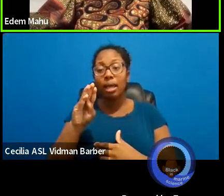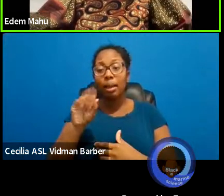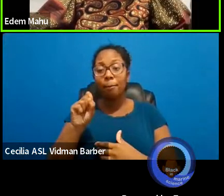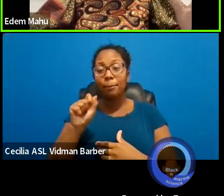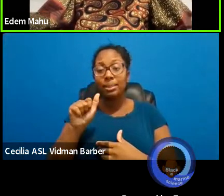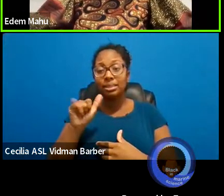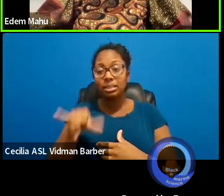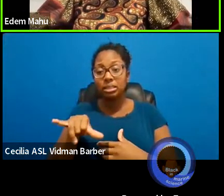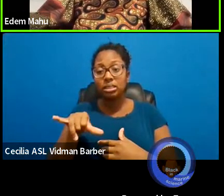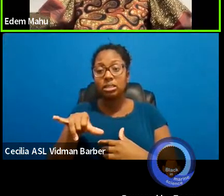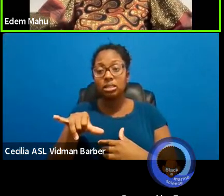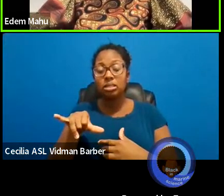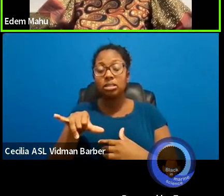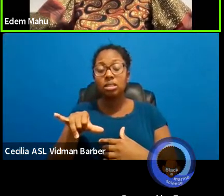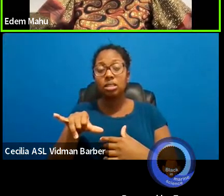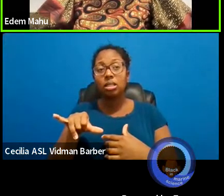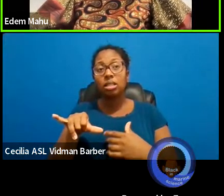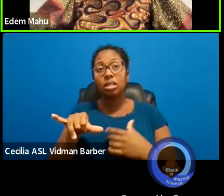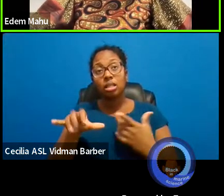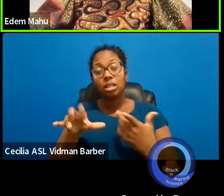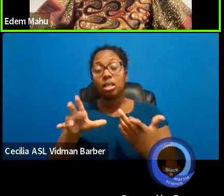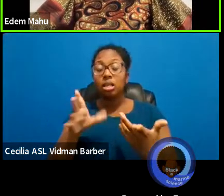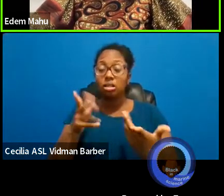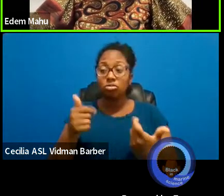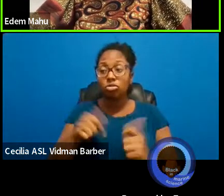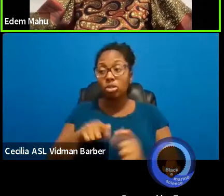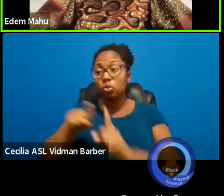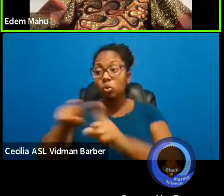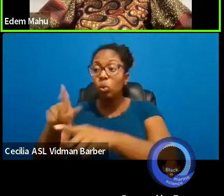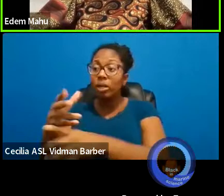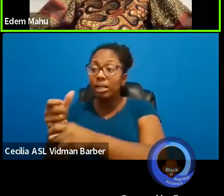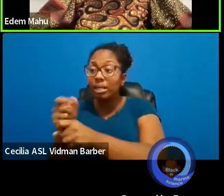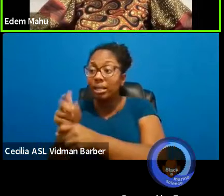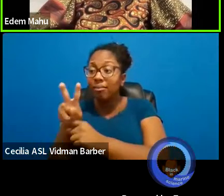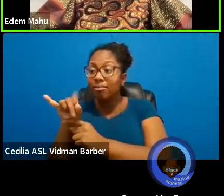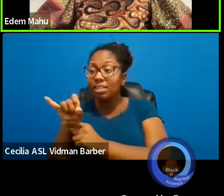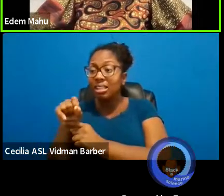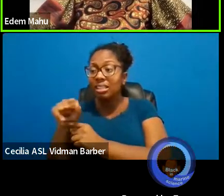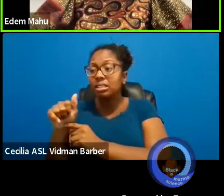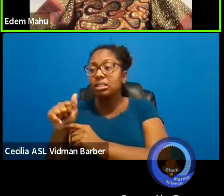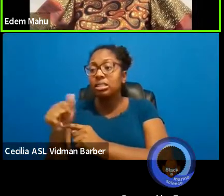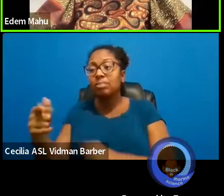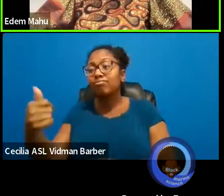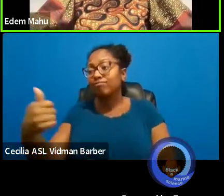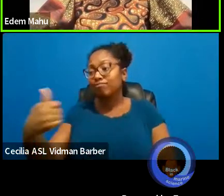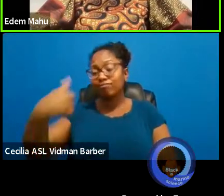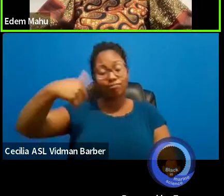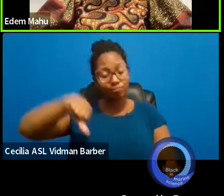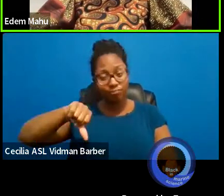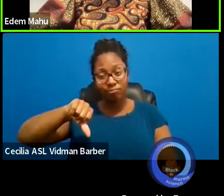developed world to acquire visas, and I was turned down.